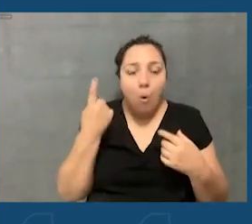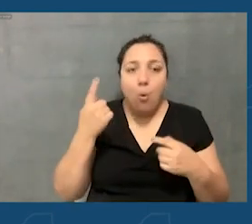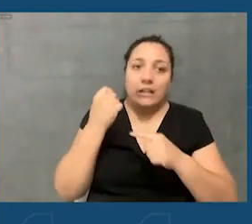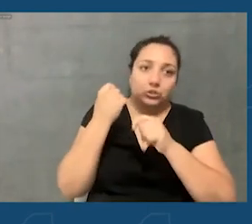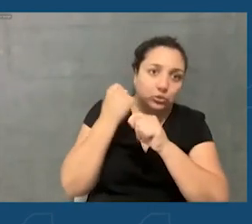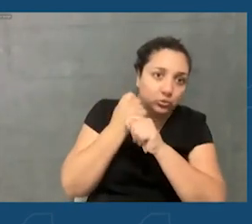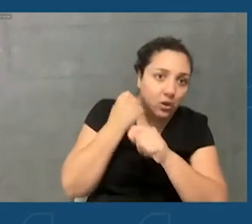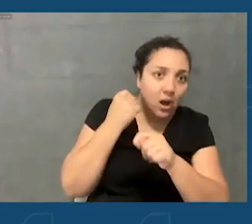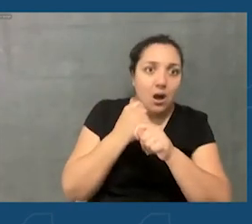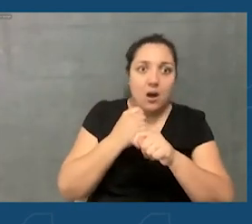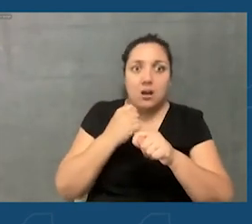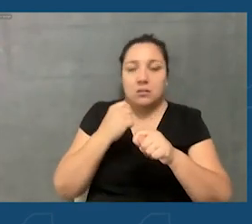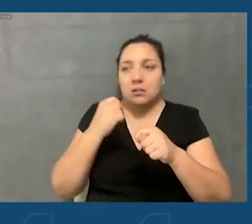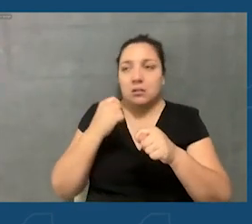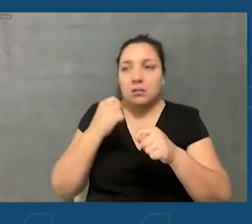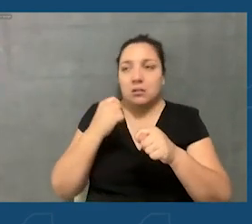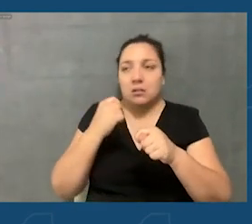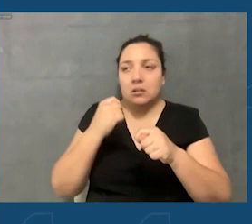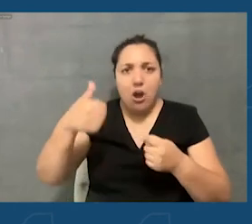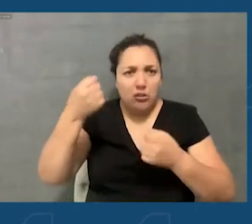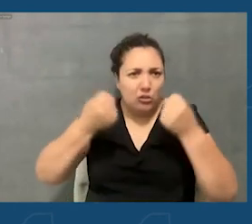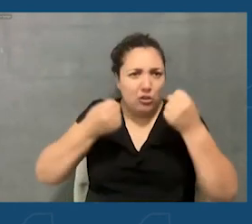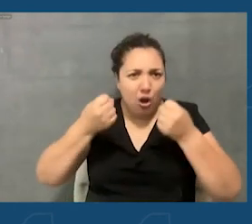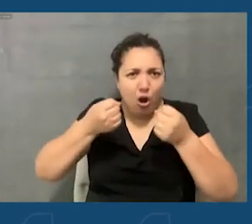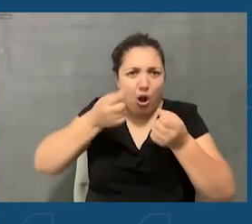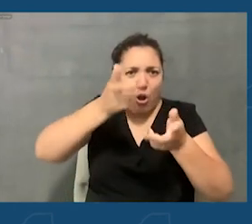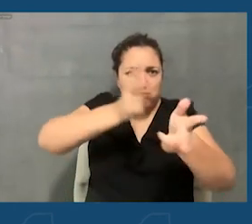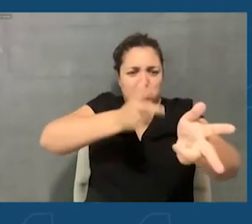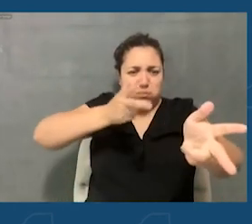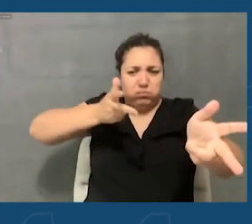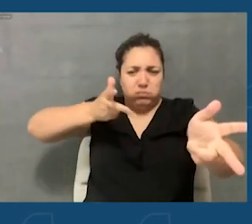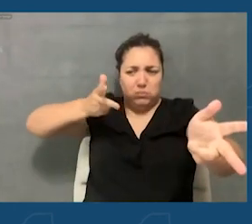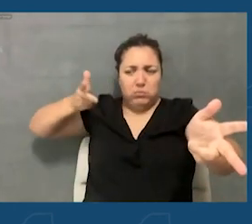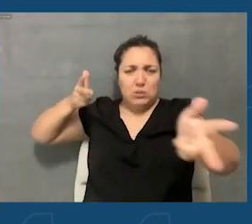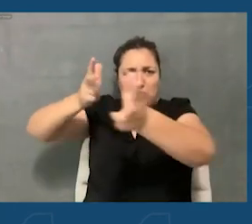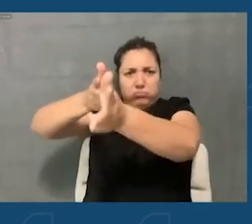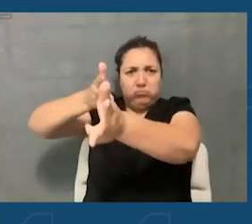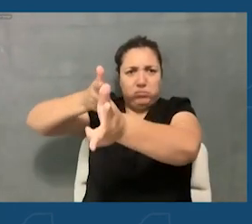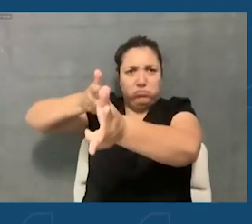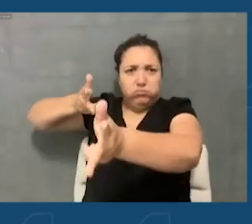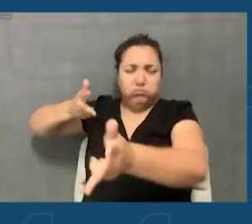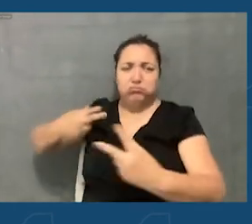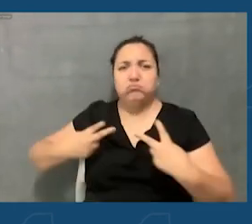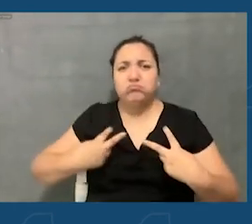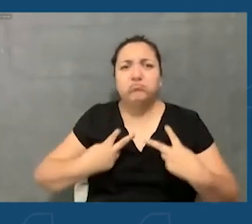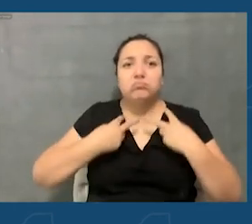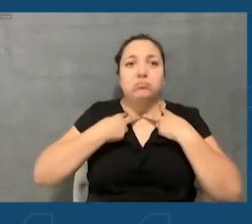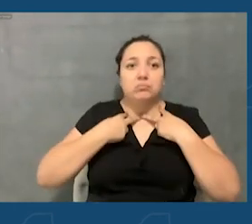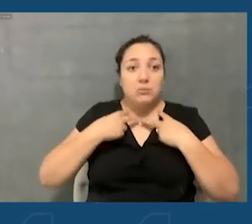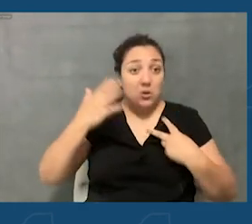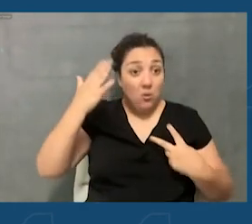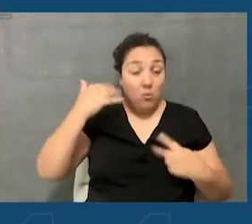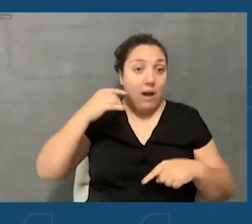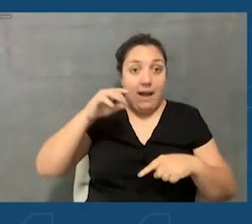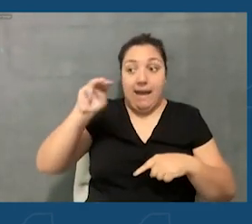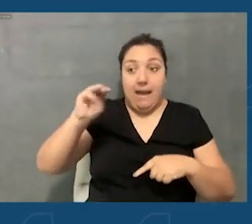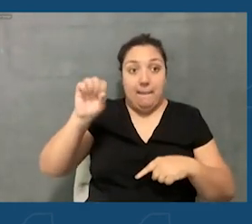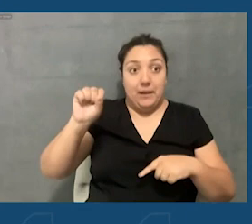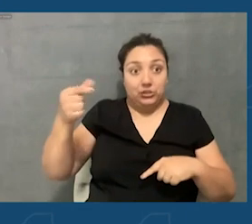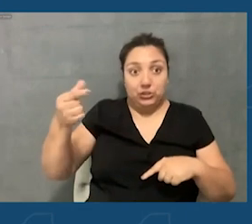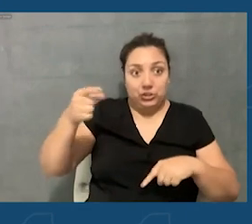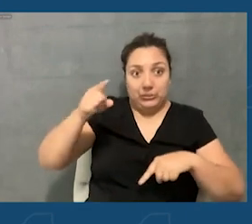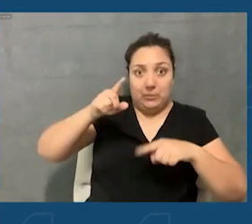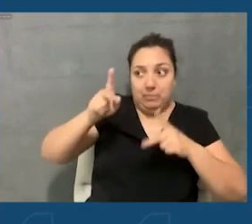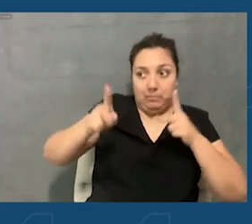Garden sticks there because they can't get into their own loading dock. What we're proposing to do is to make it possible for